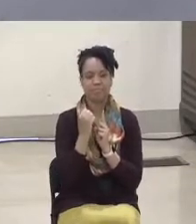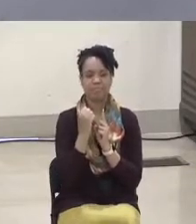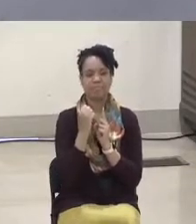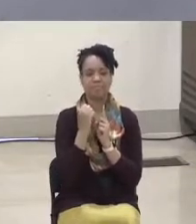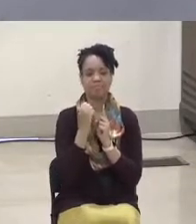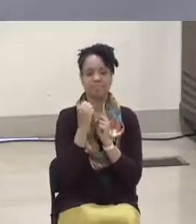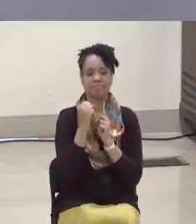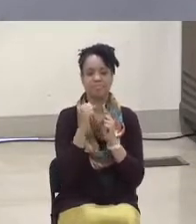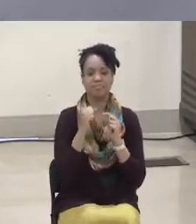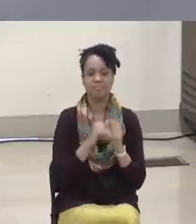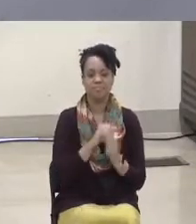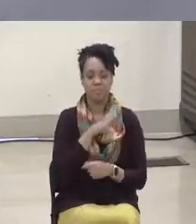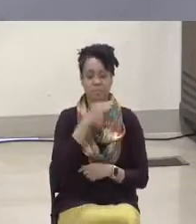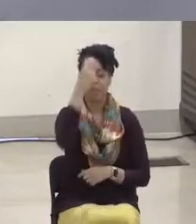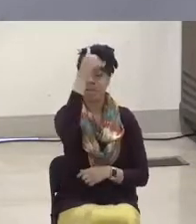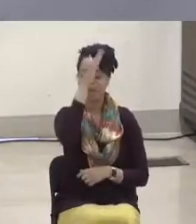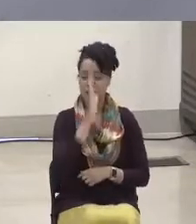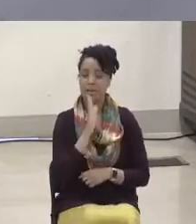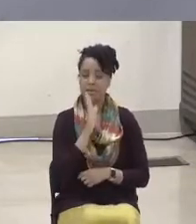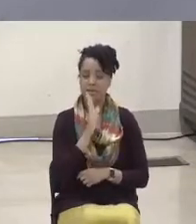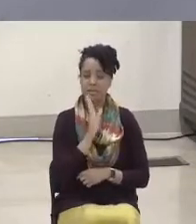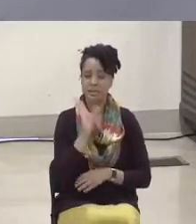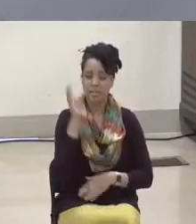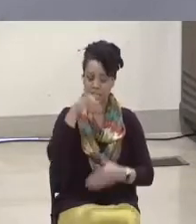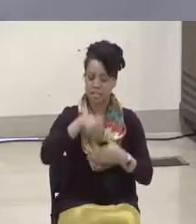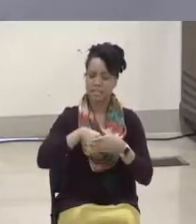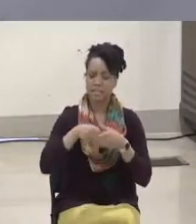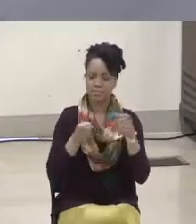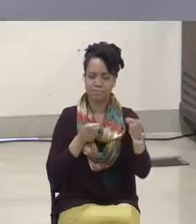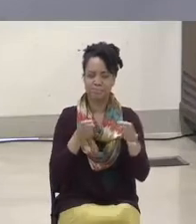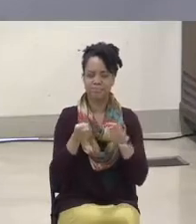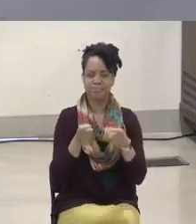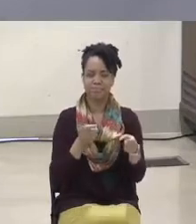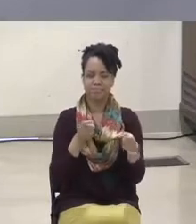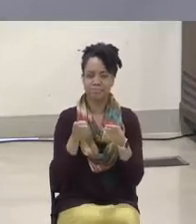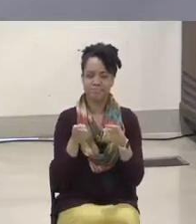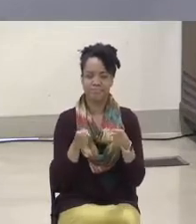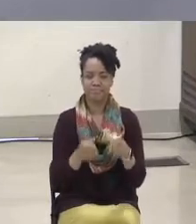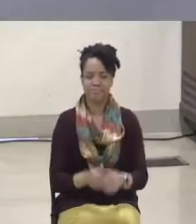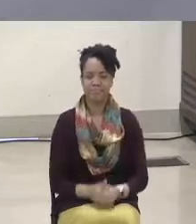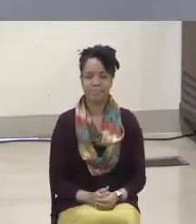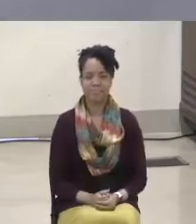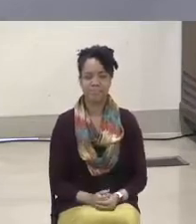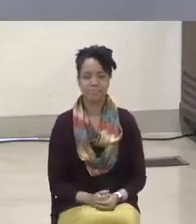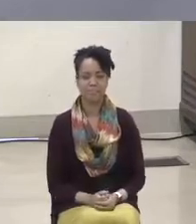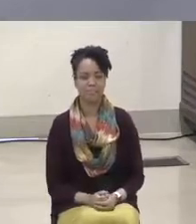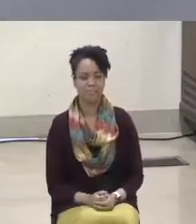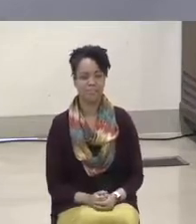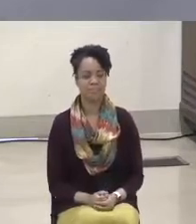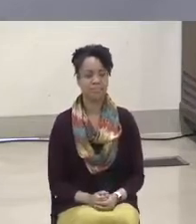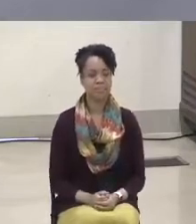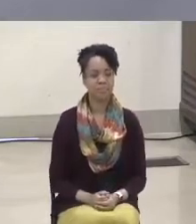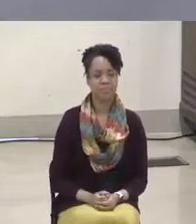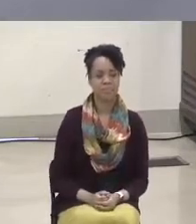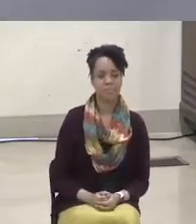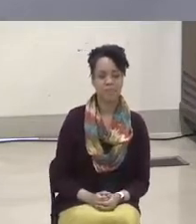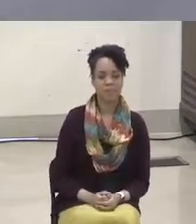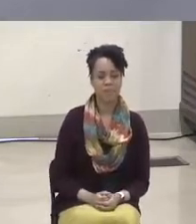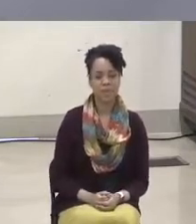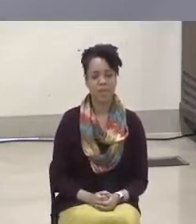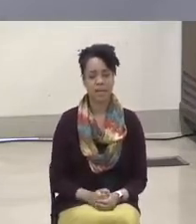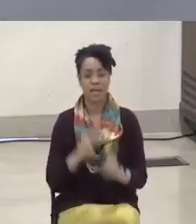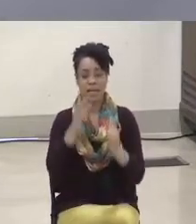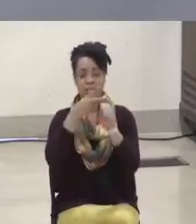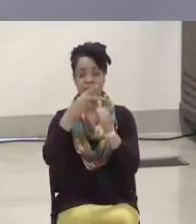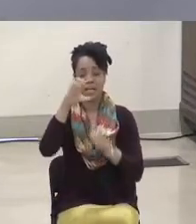cada situación and God is in control. y Dios está en control. Turning to 2 Chronicles